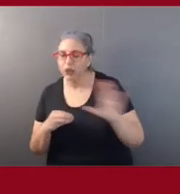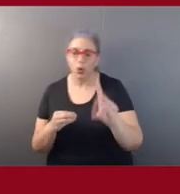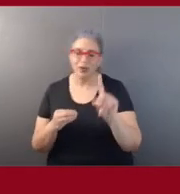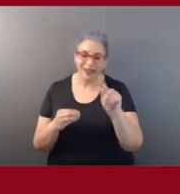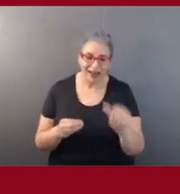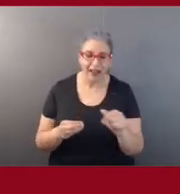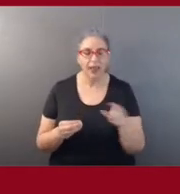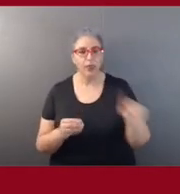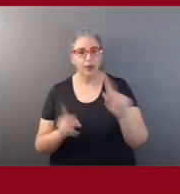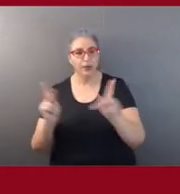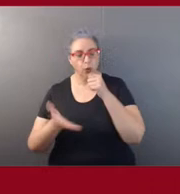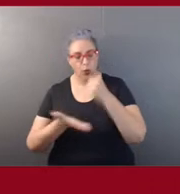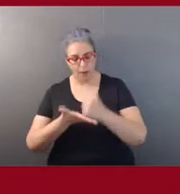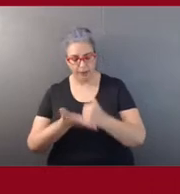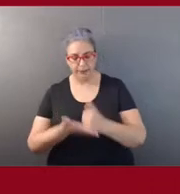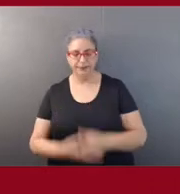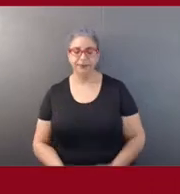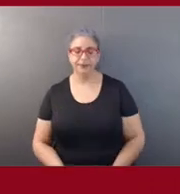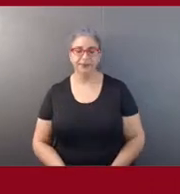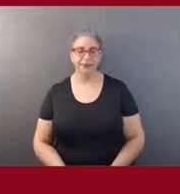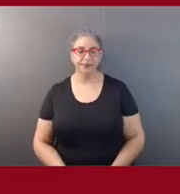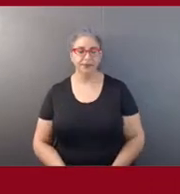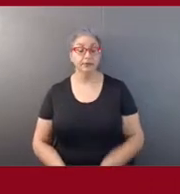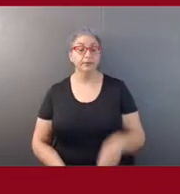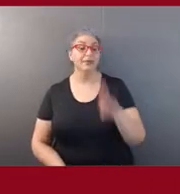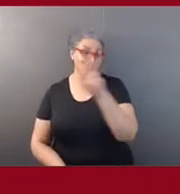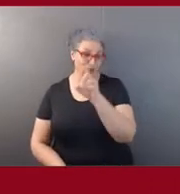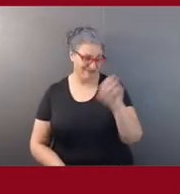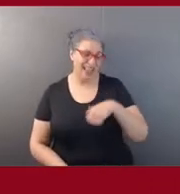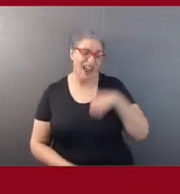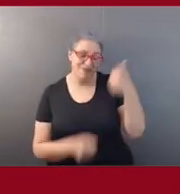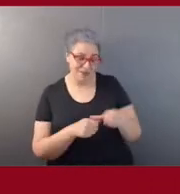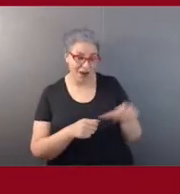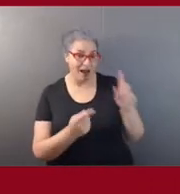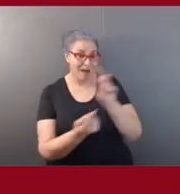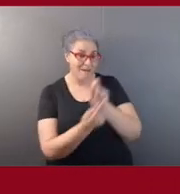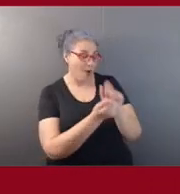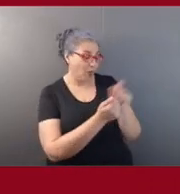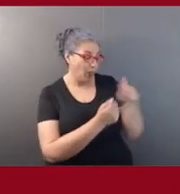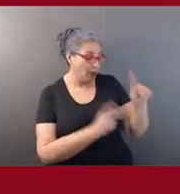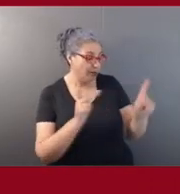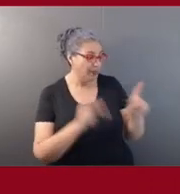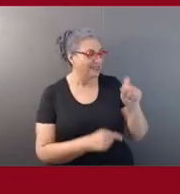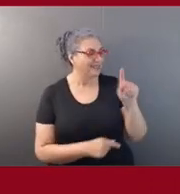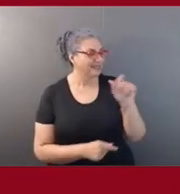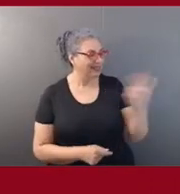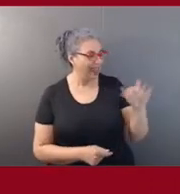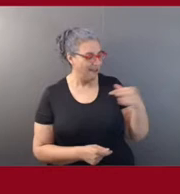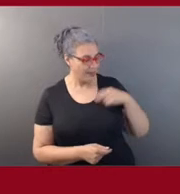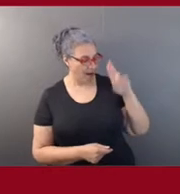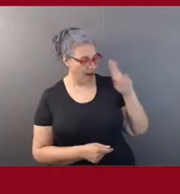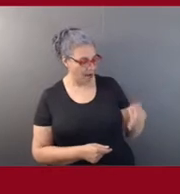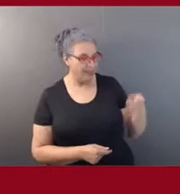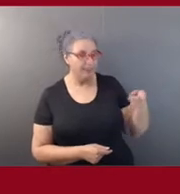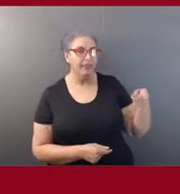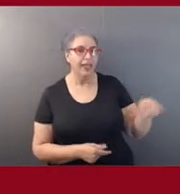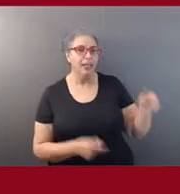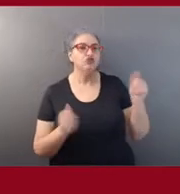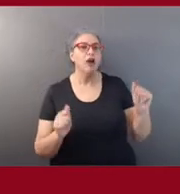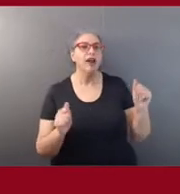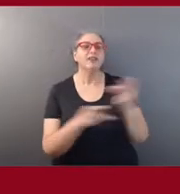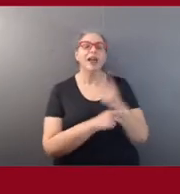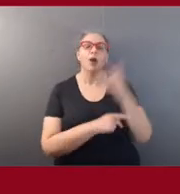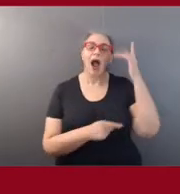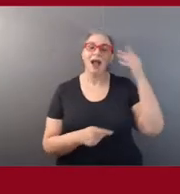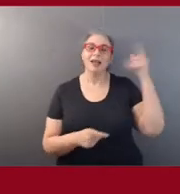that you're helping. I remember when I met with the folks that staffed me up when they were trying to figure out why someone like me wouldn't use the site, and